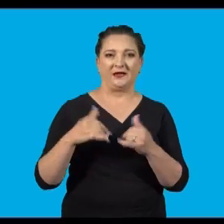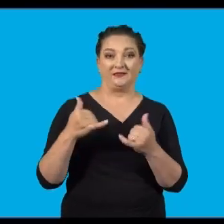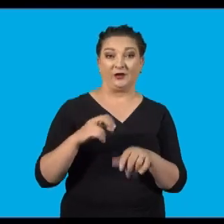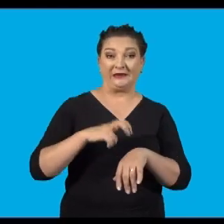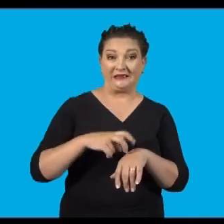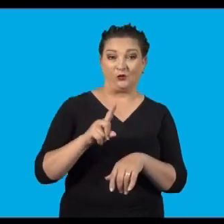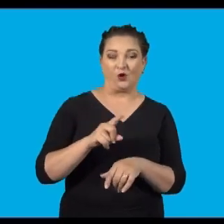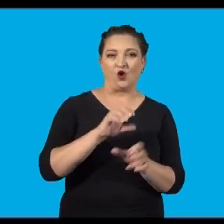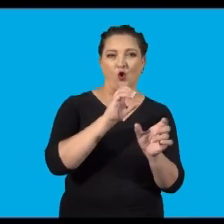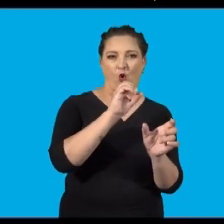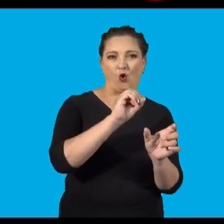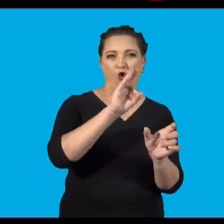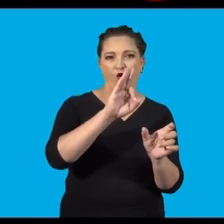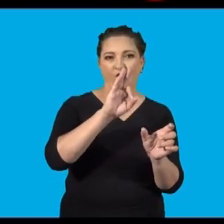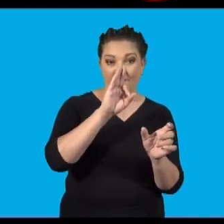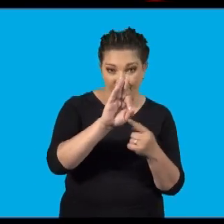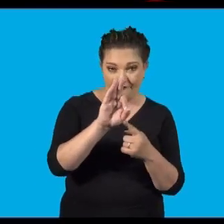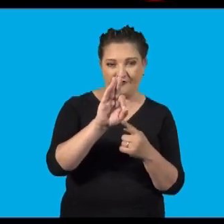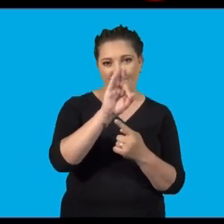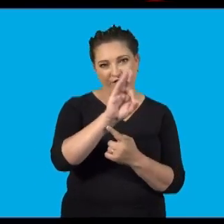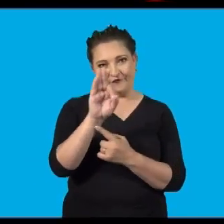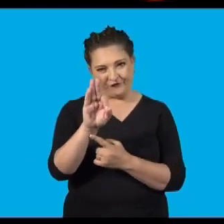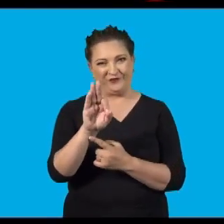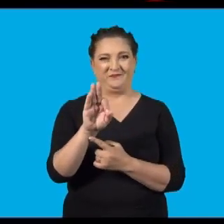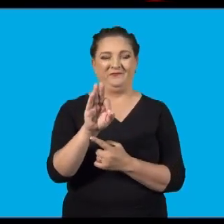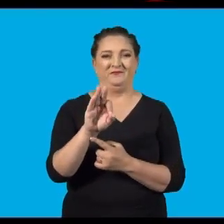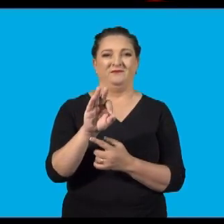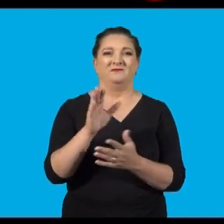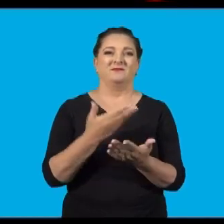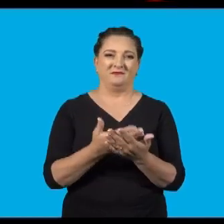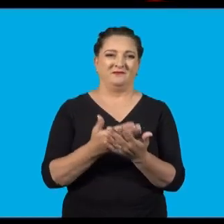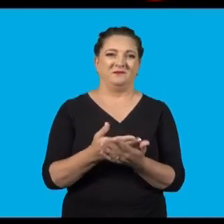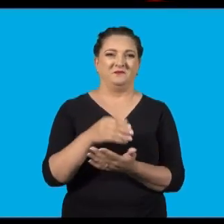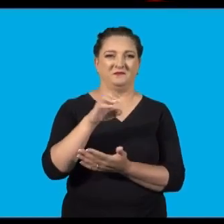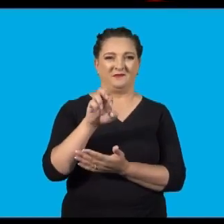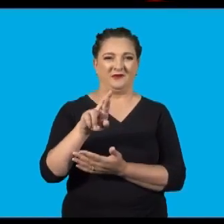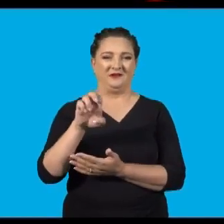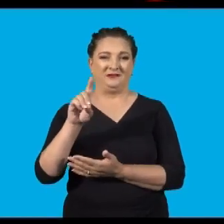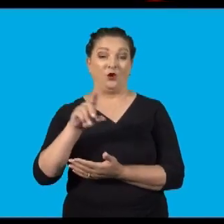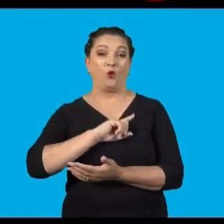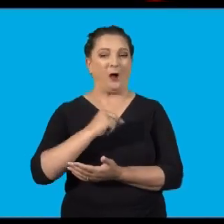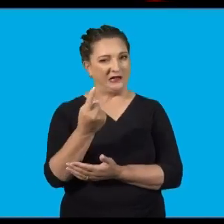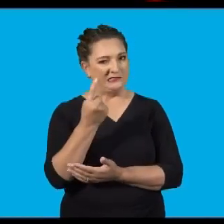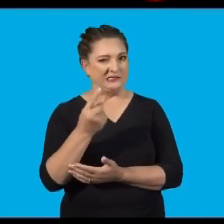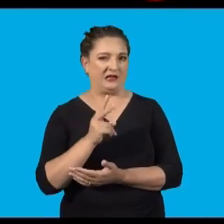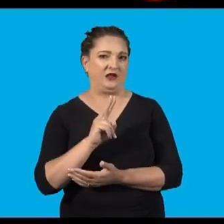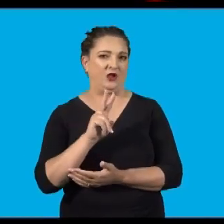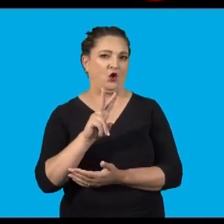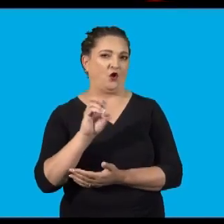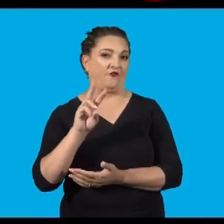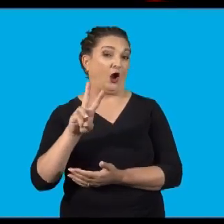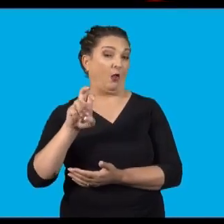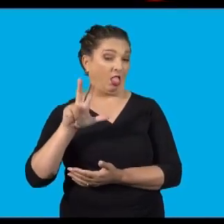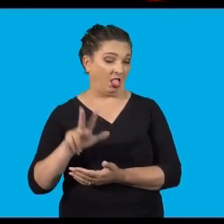us. We need the double F in order for us to follow up on the single vowel sound. All